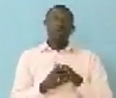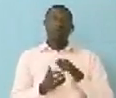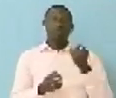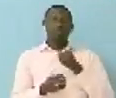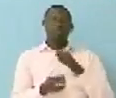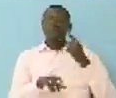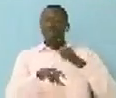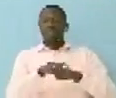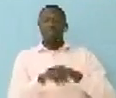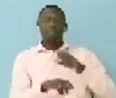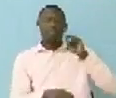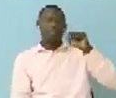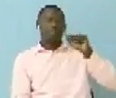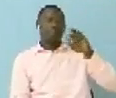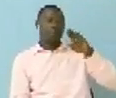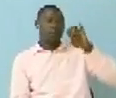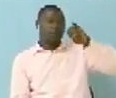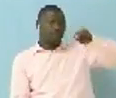martial.